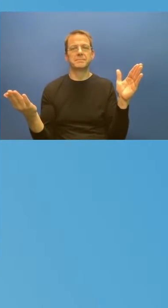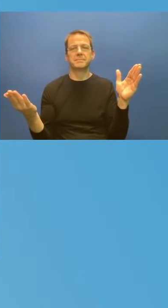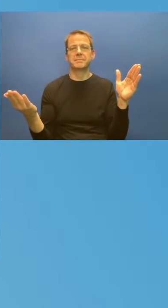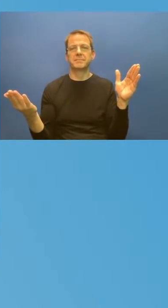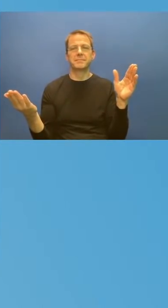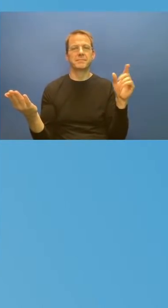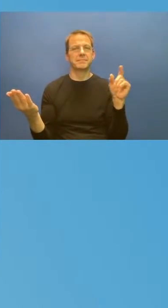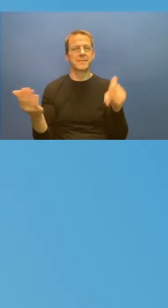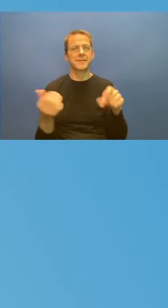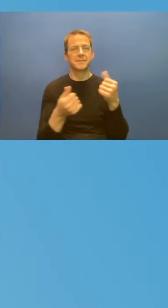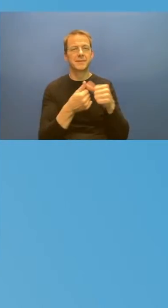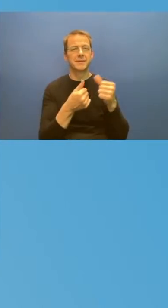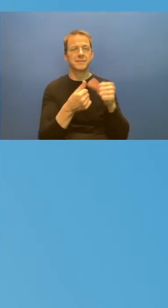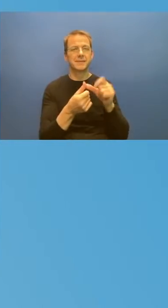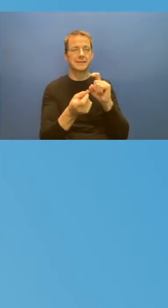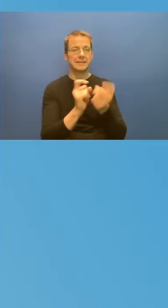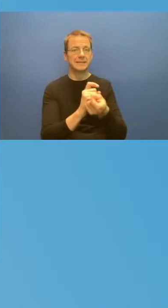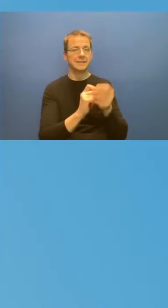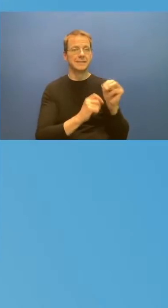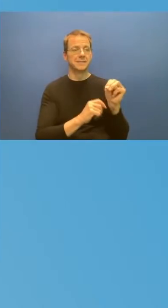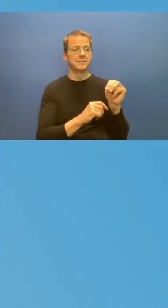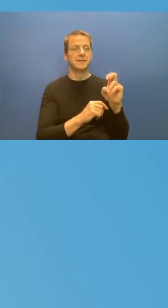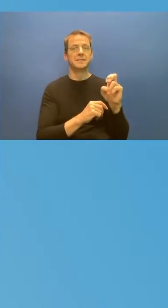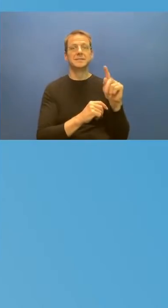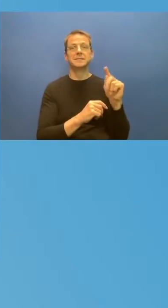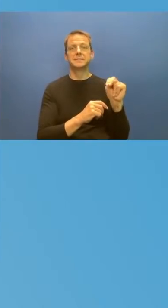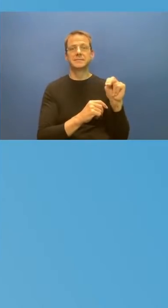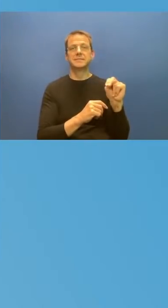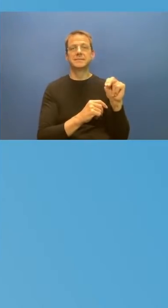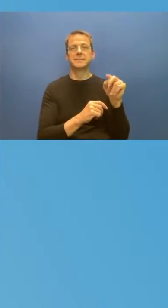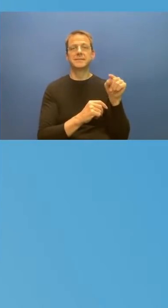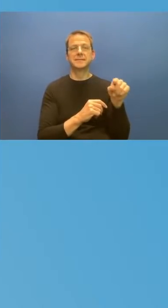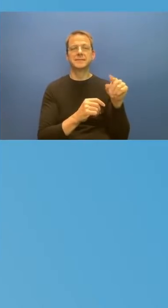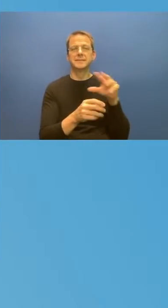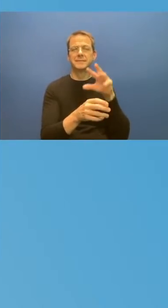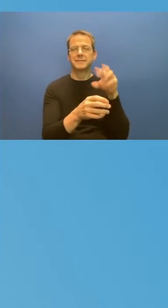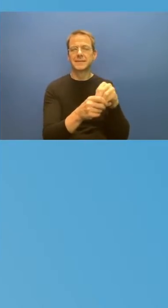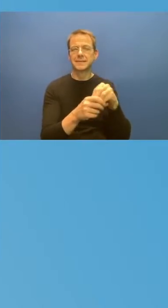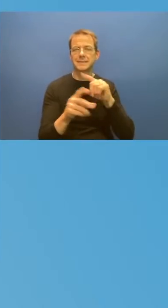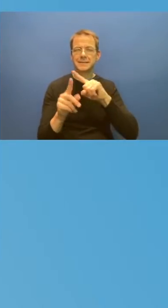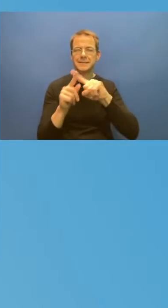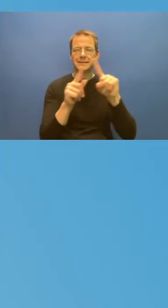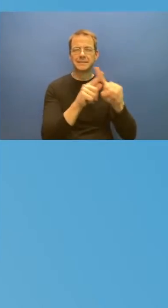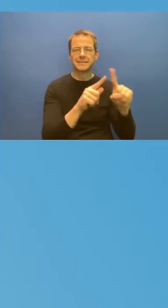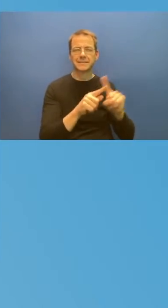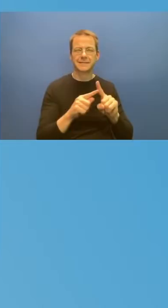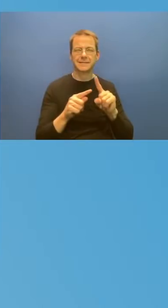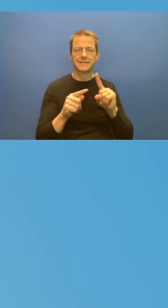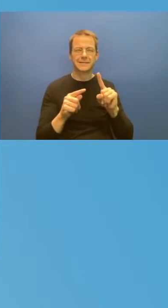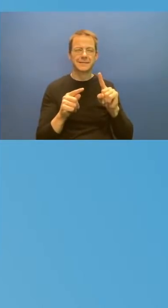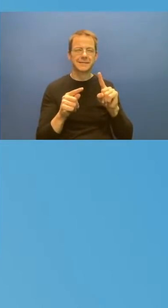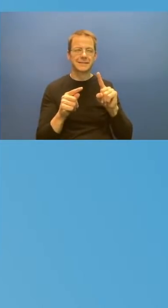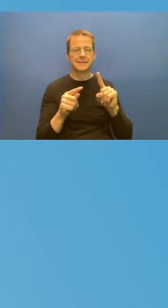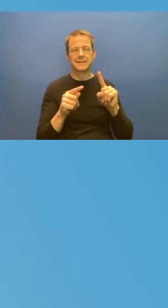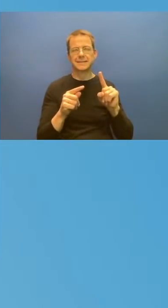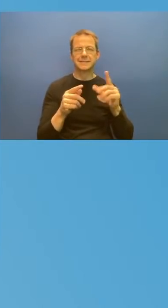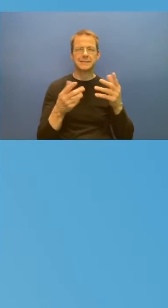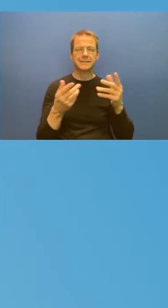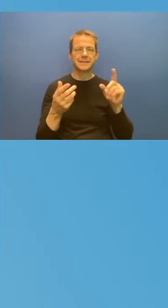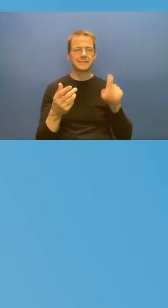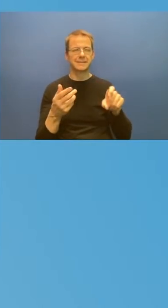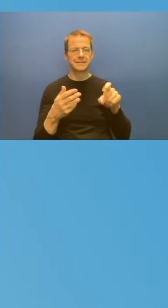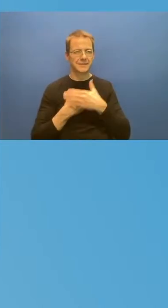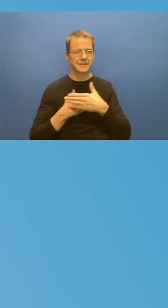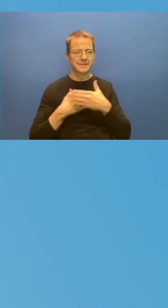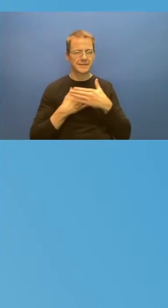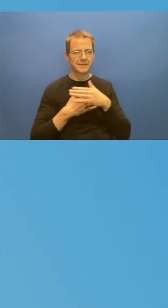lot of, I think, fluidity in how the virus is mutating. But there are also going to be